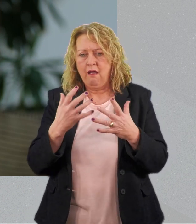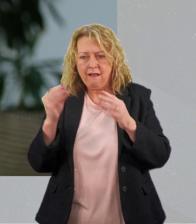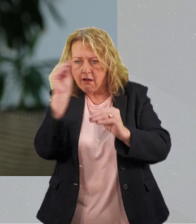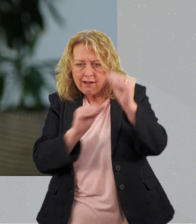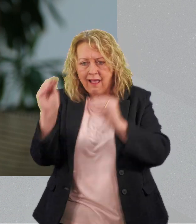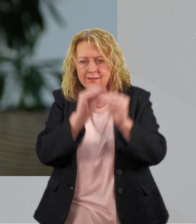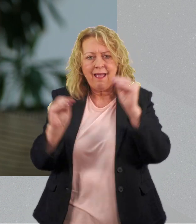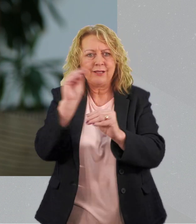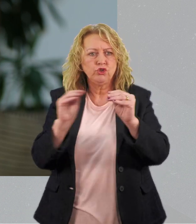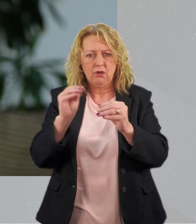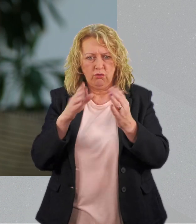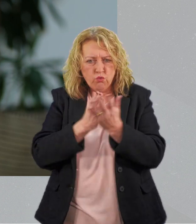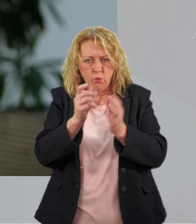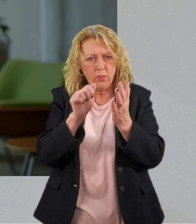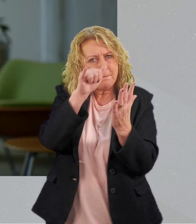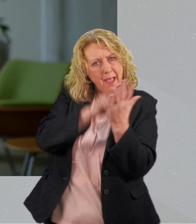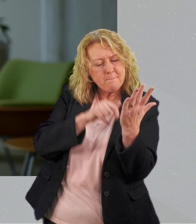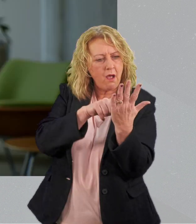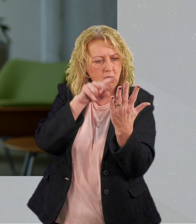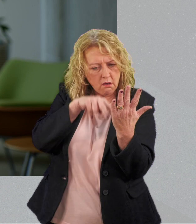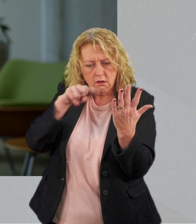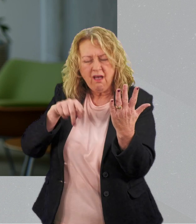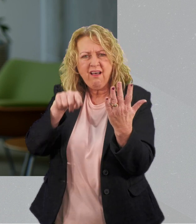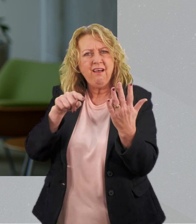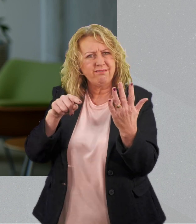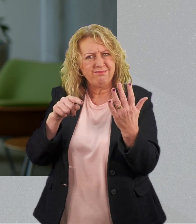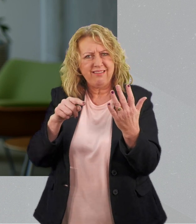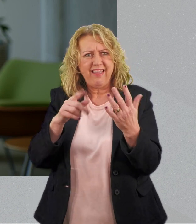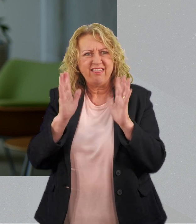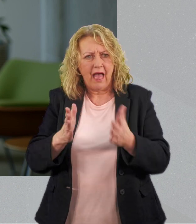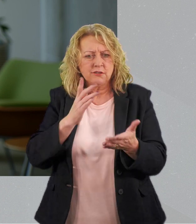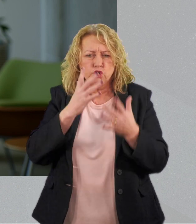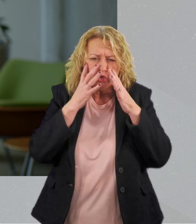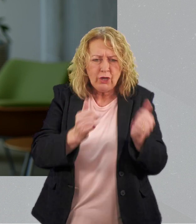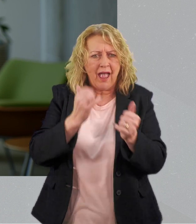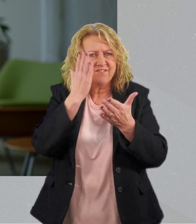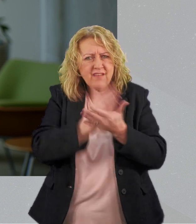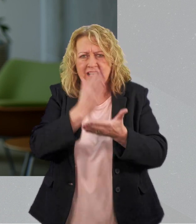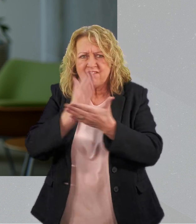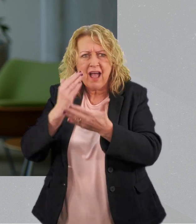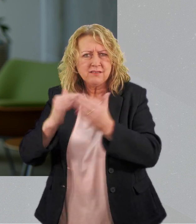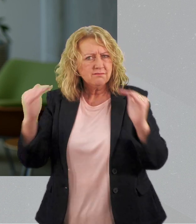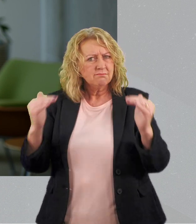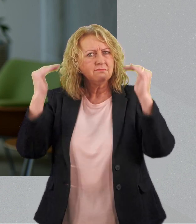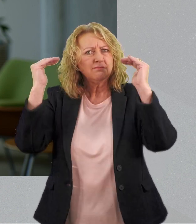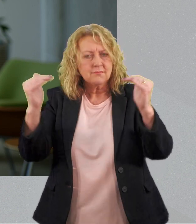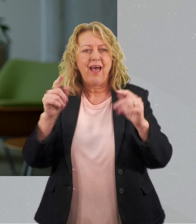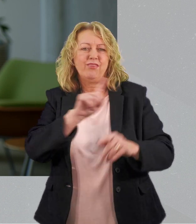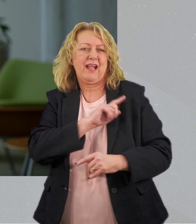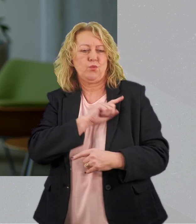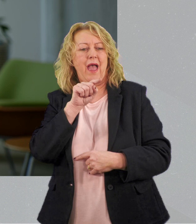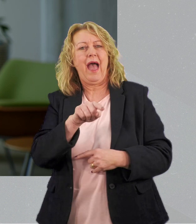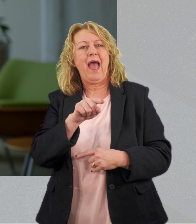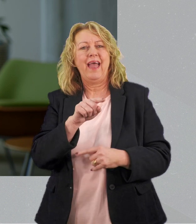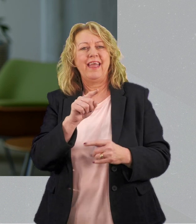the calculations again in the paper, and that level of fact-checking is what makes the Lancet such